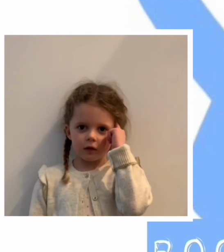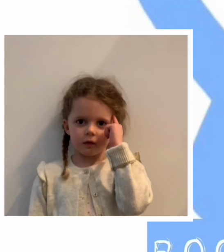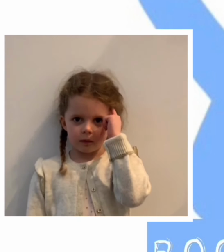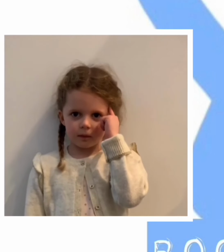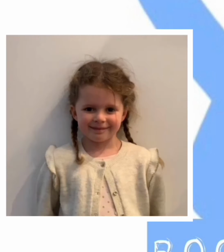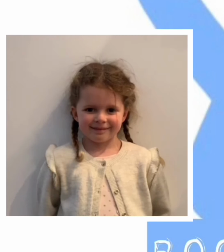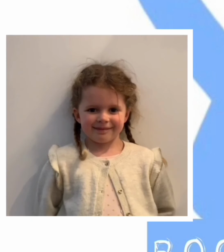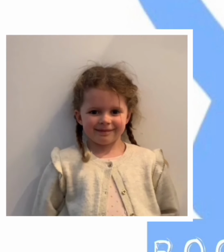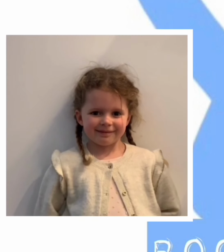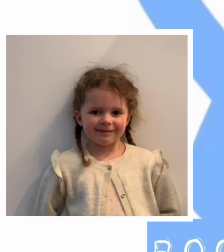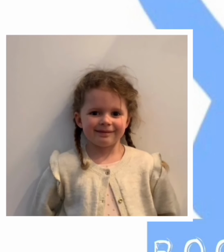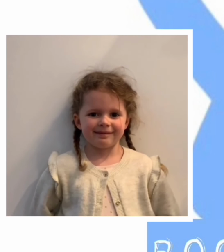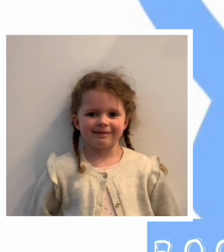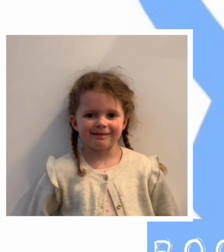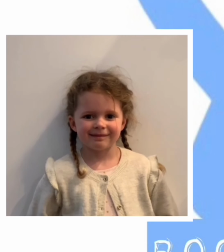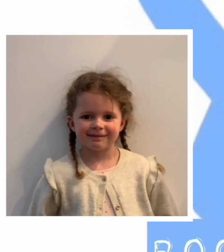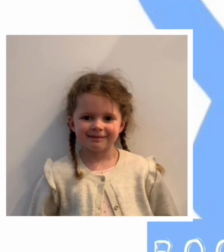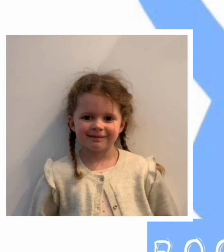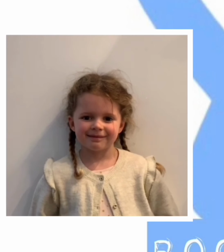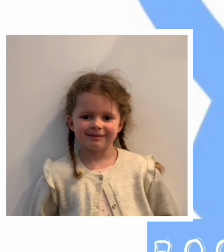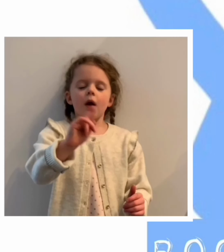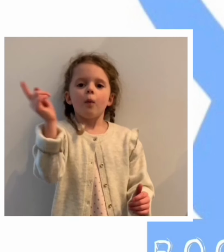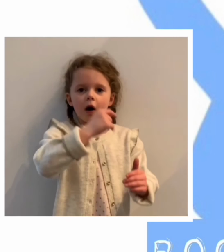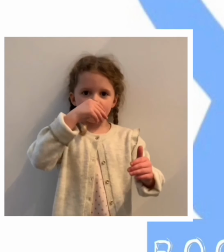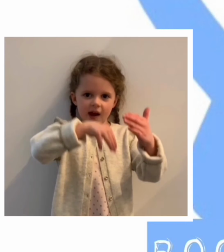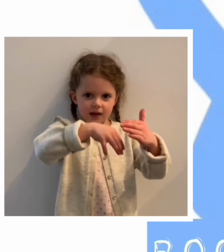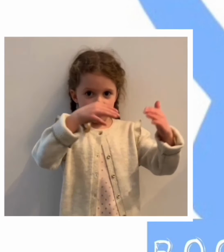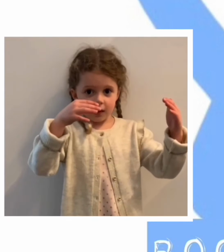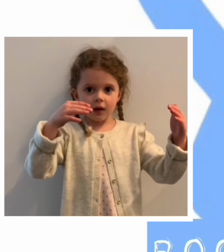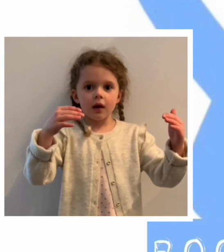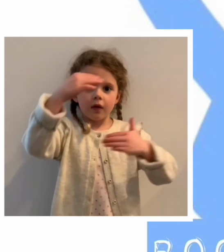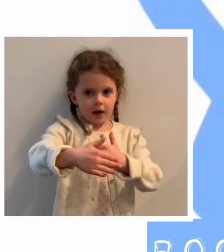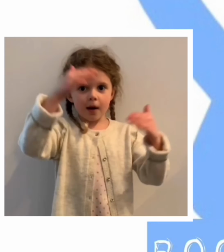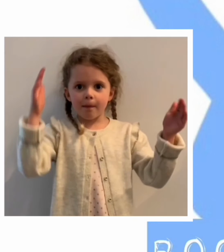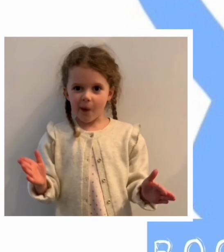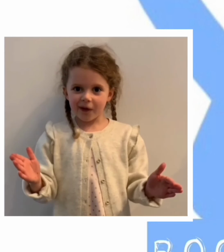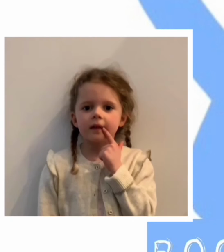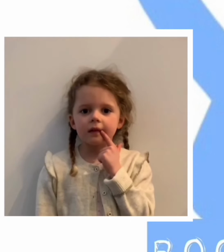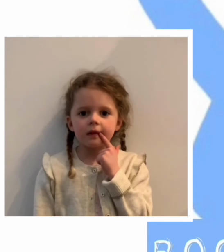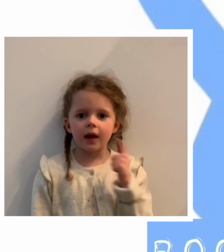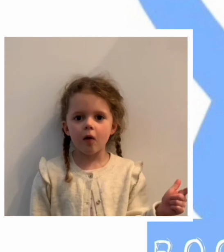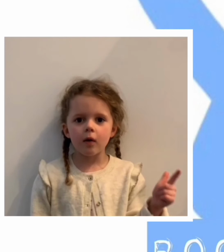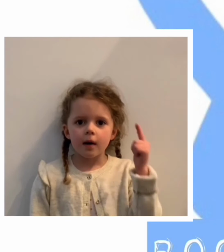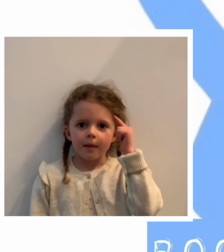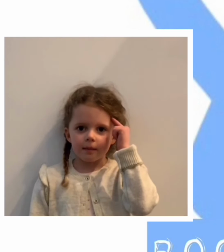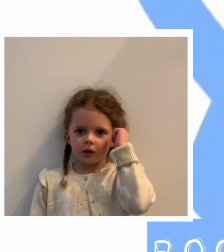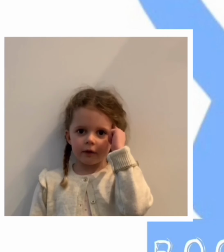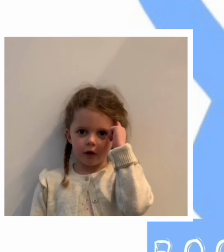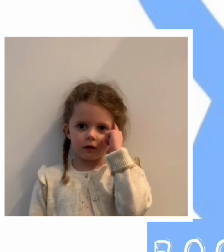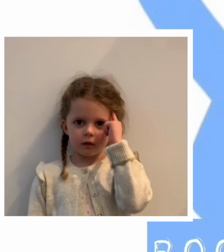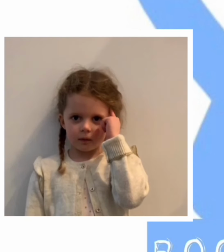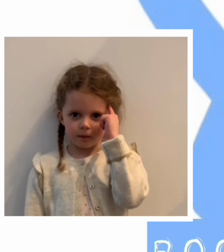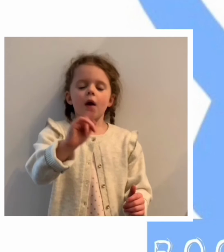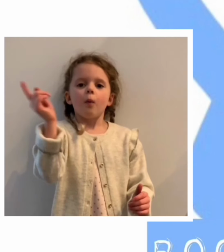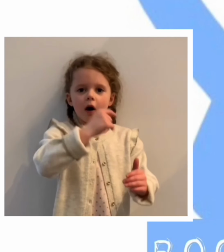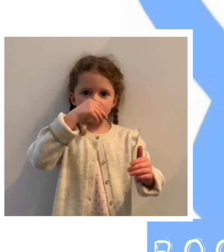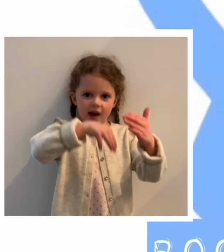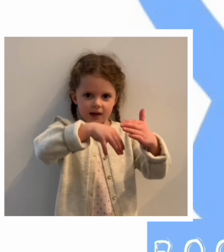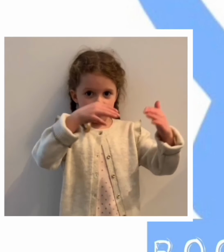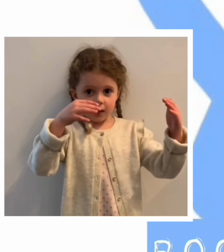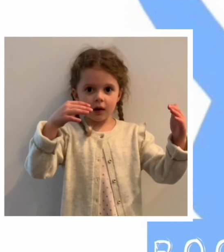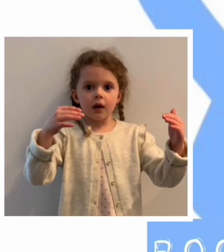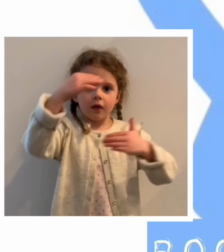your thoughts. Is it a clue? What's in the box? Tell me your